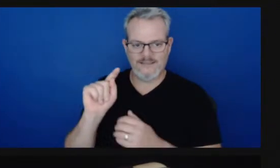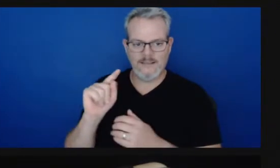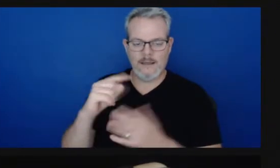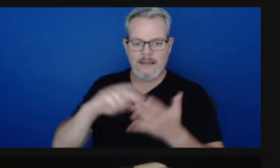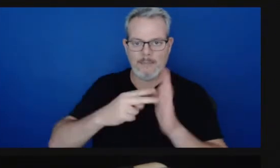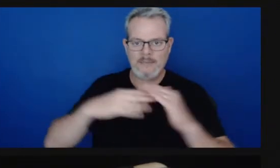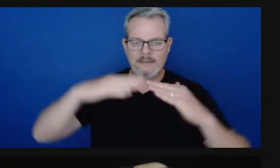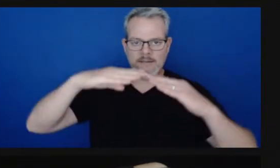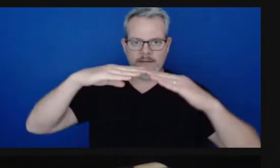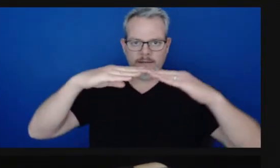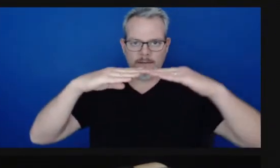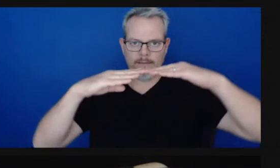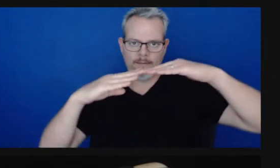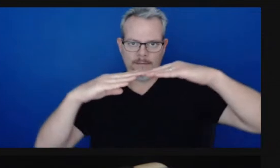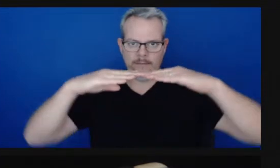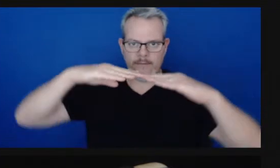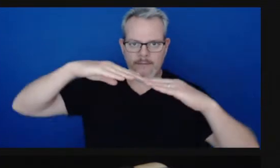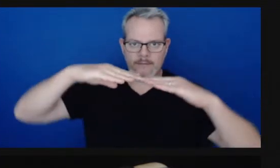the angle of the ground.